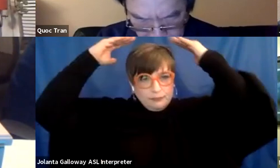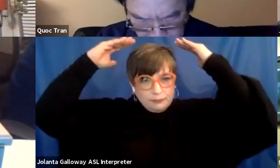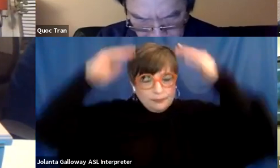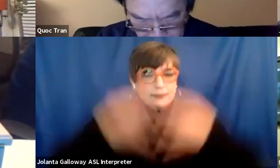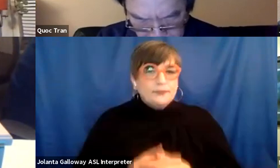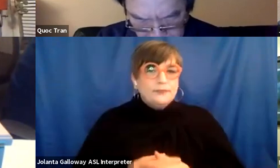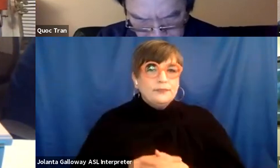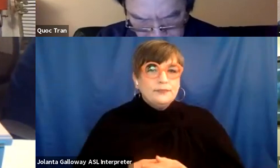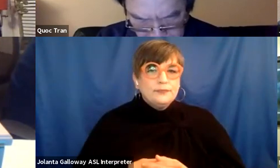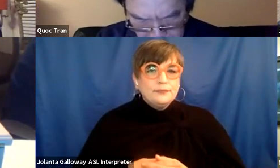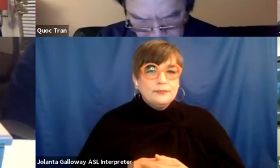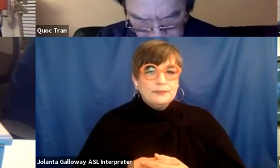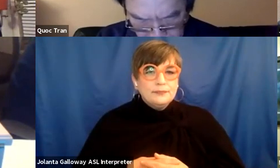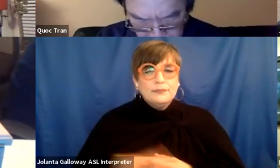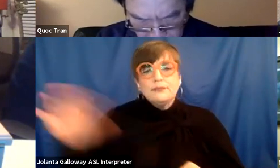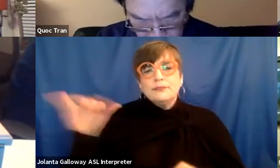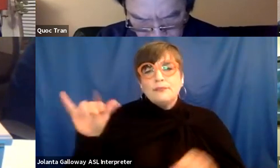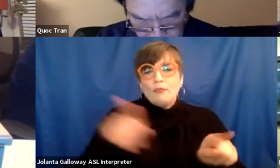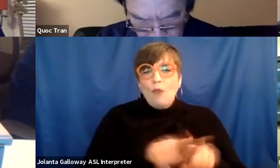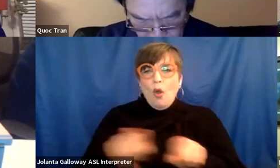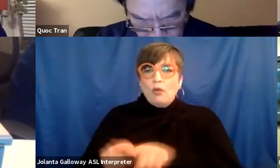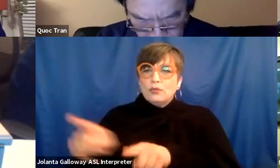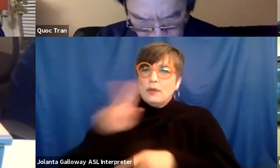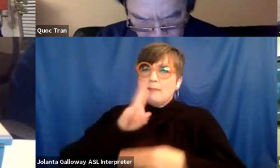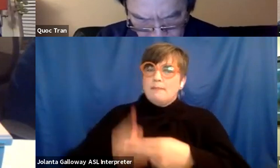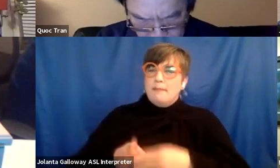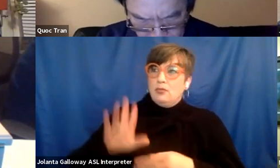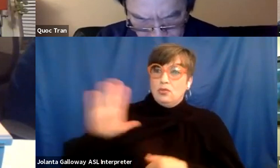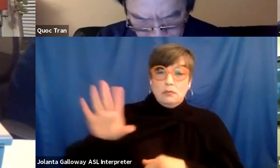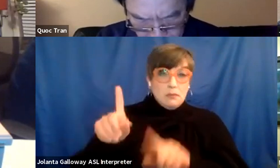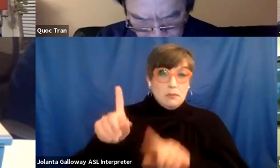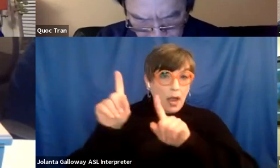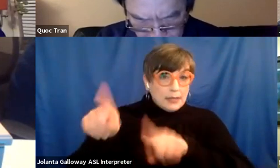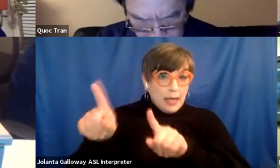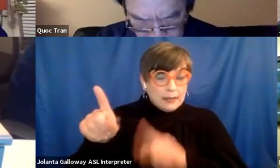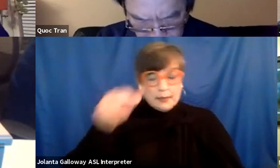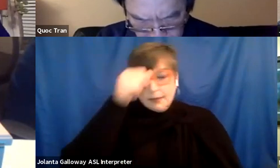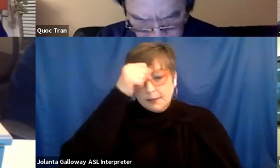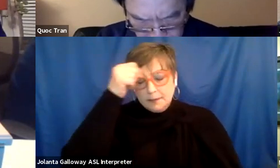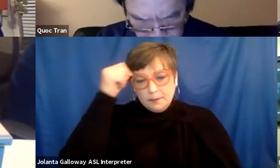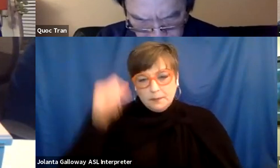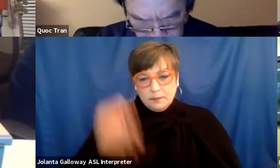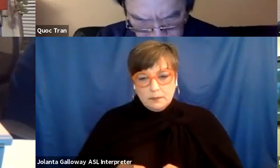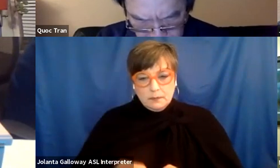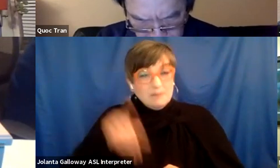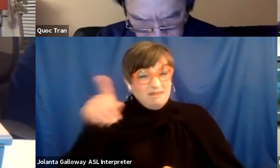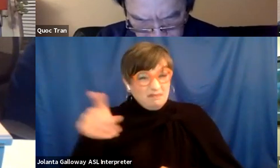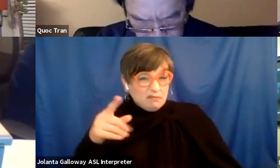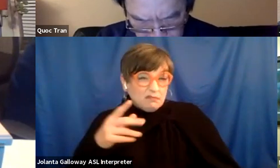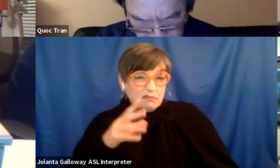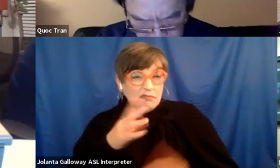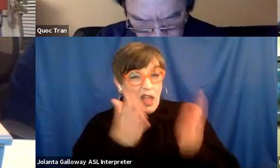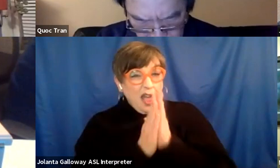of their overall attendance, you know, they want to see, you know, fair attendance policies.